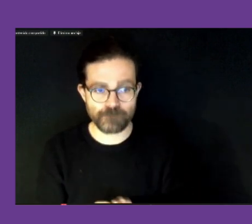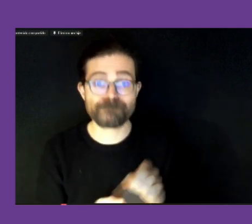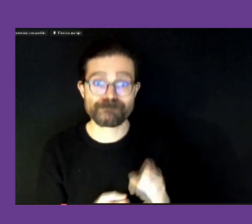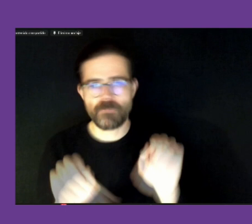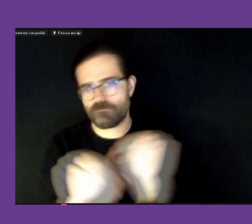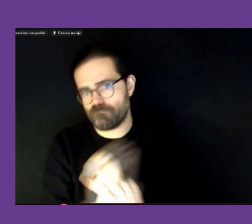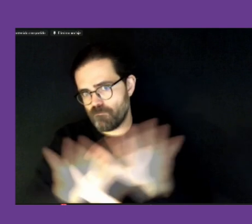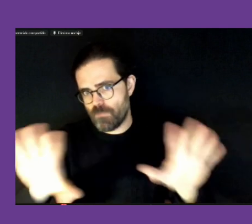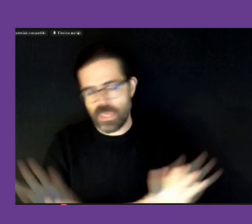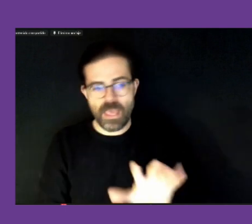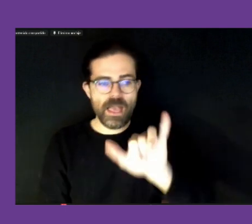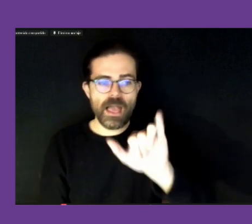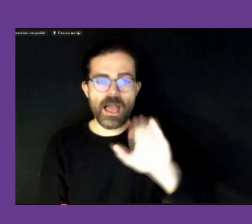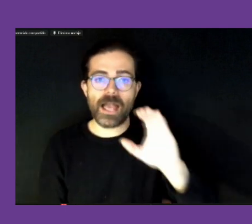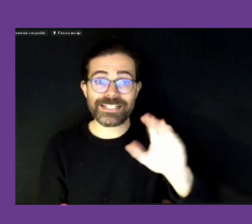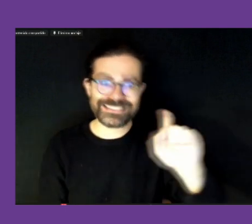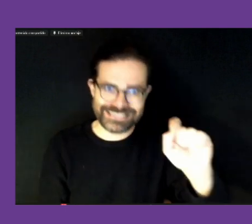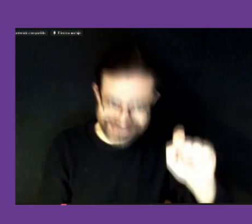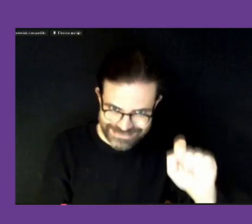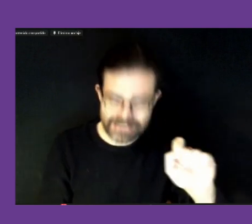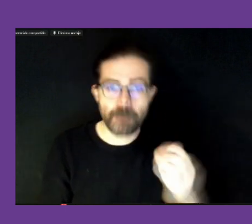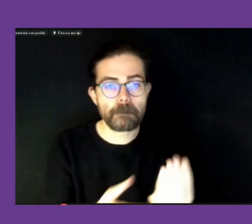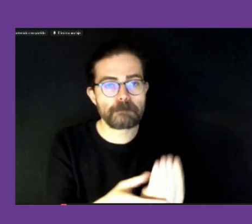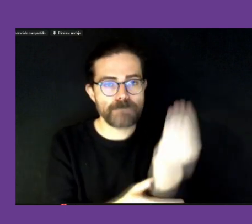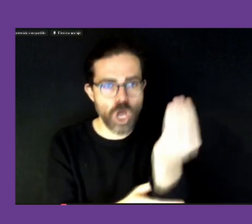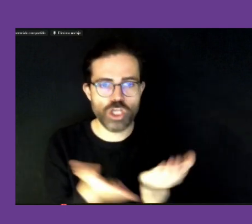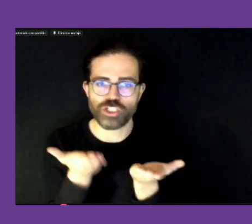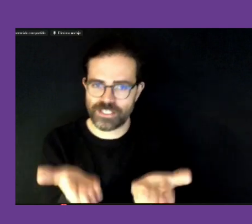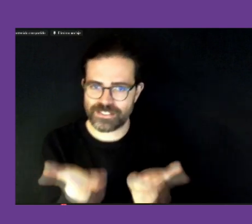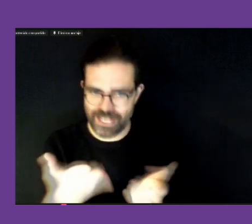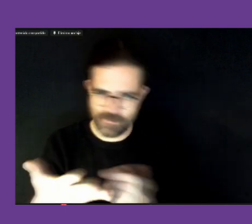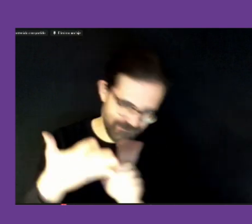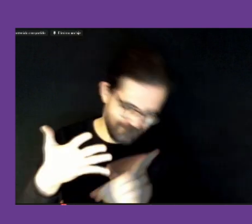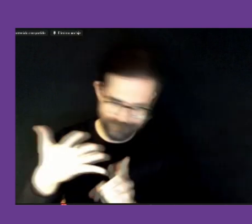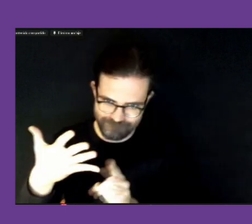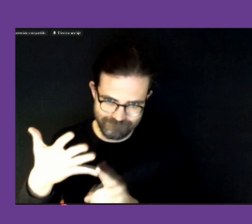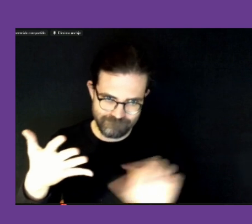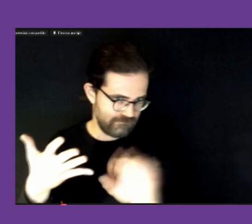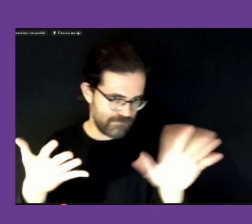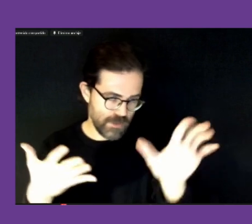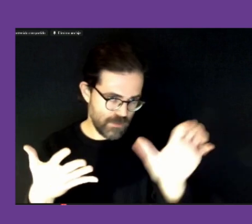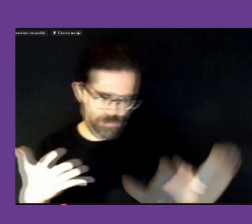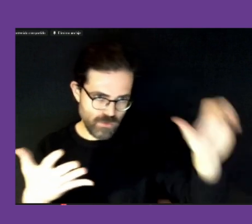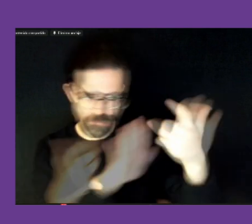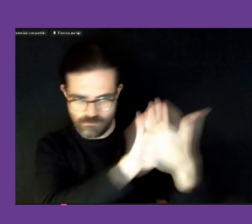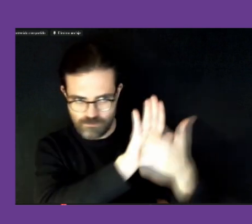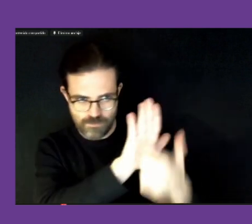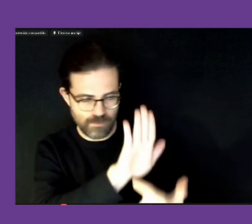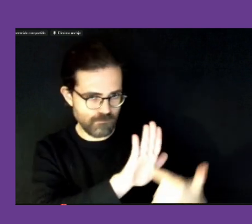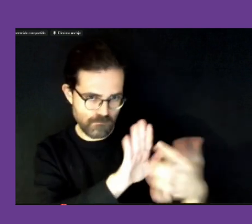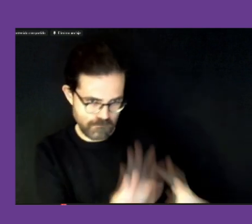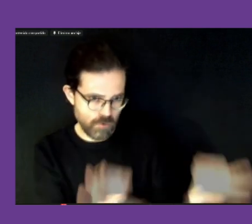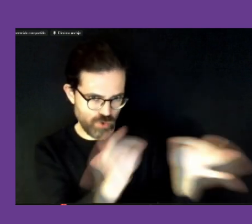on ICT products and services, which is relevant also for the web directive, as you've heard, and also the